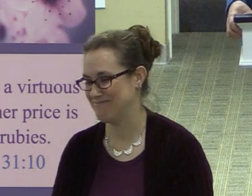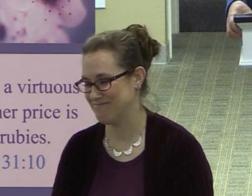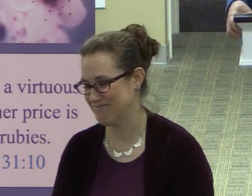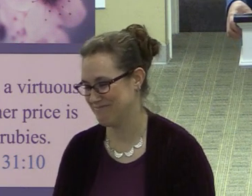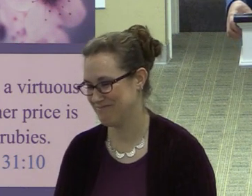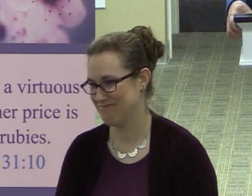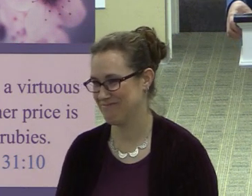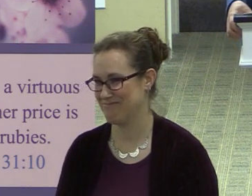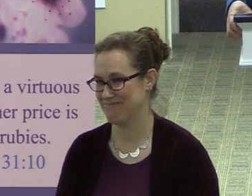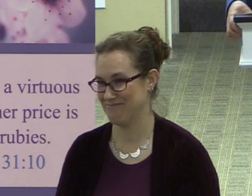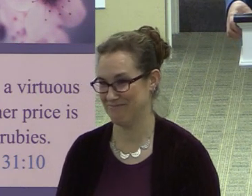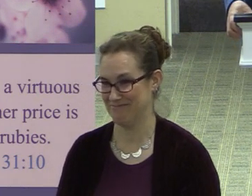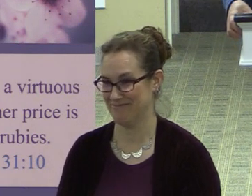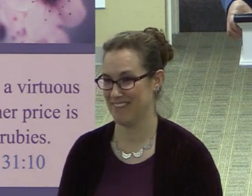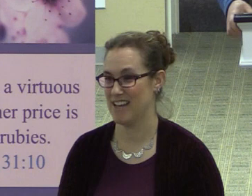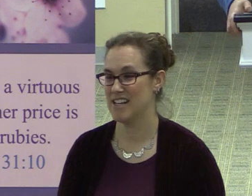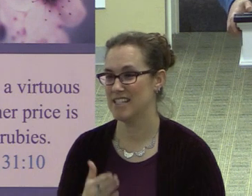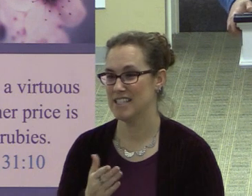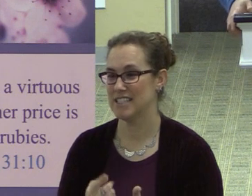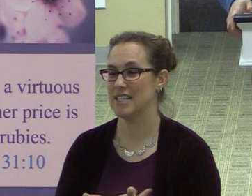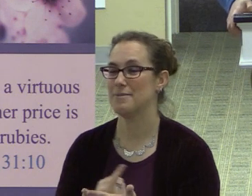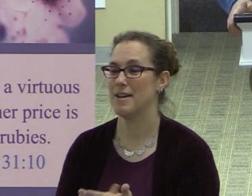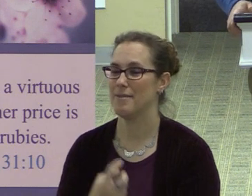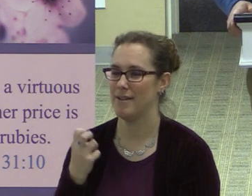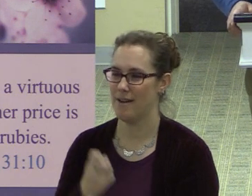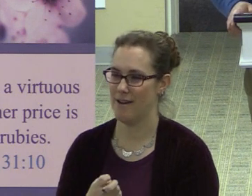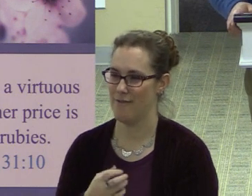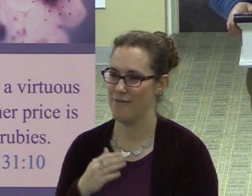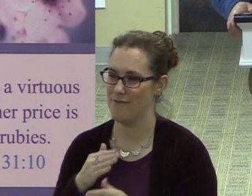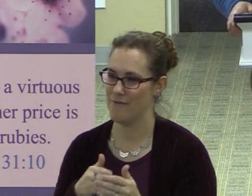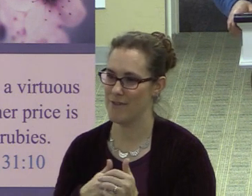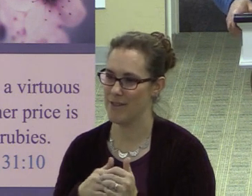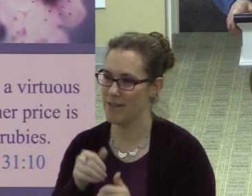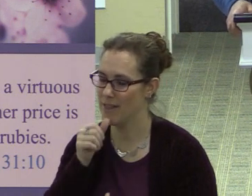But you know why sometimes it's hard for the ladies to learn that God fights for you?